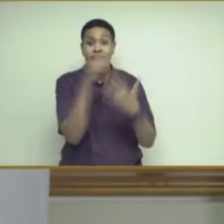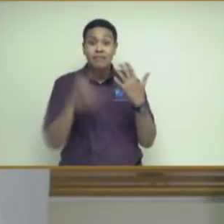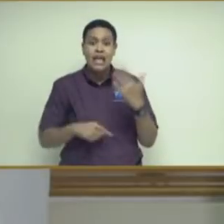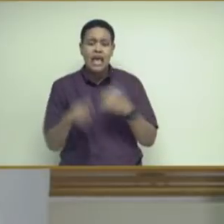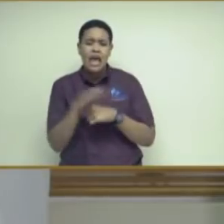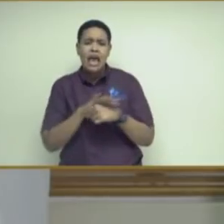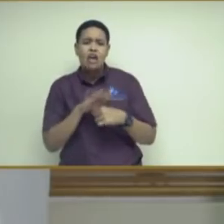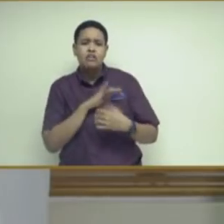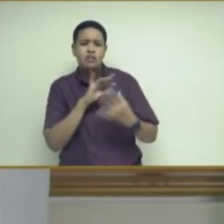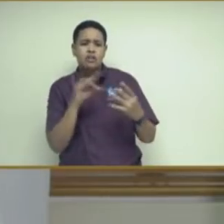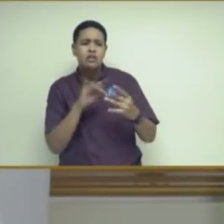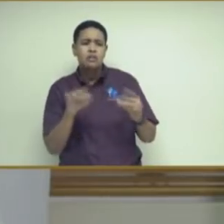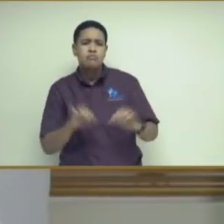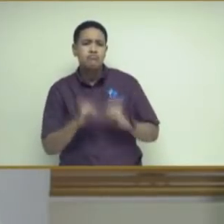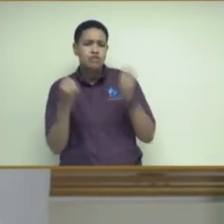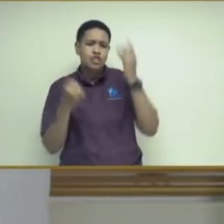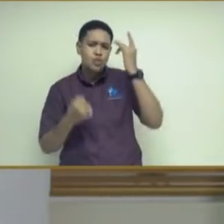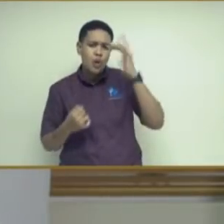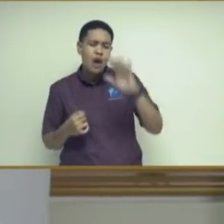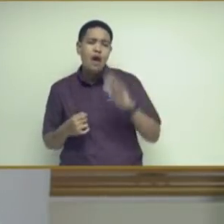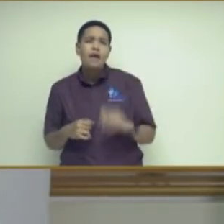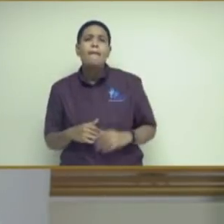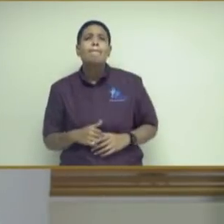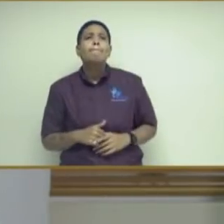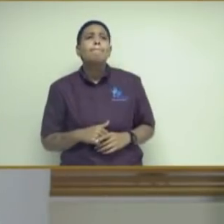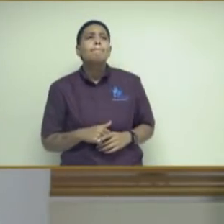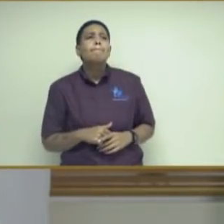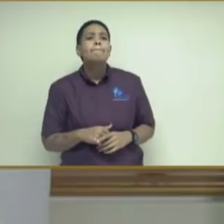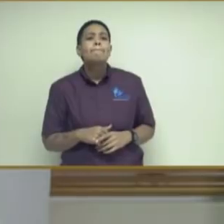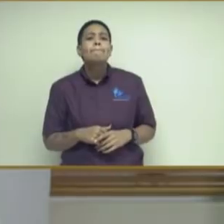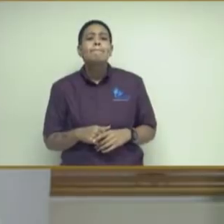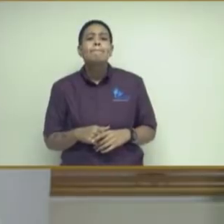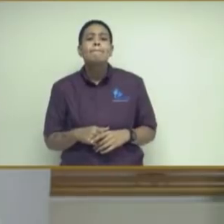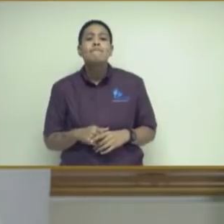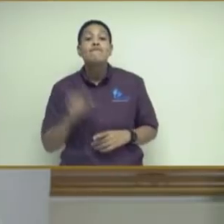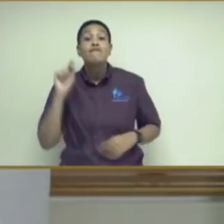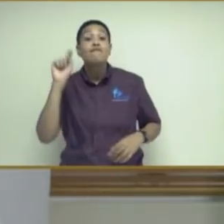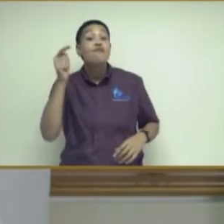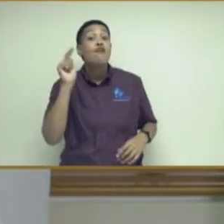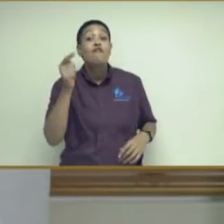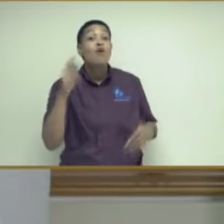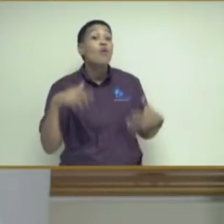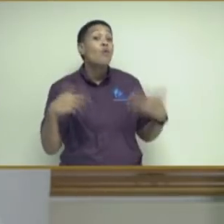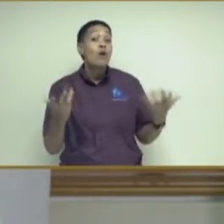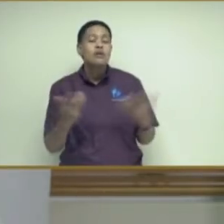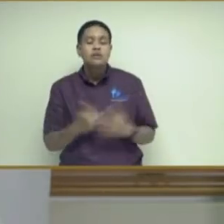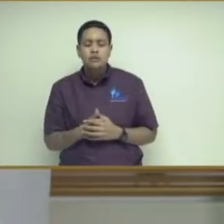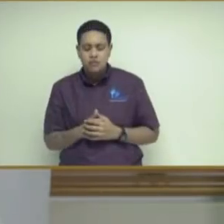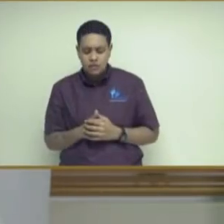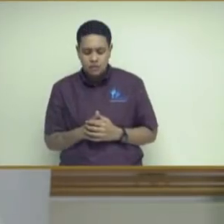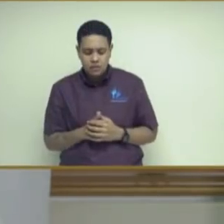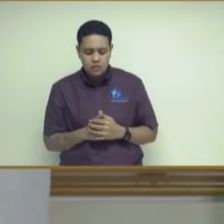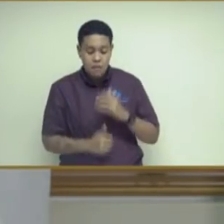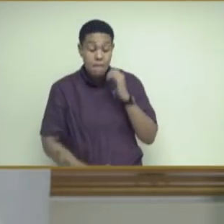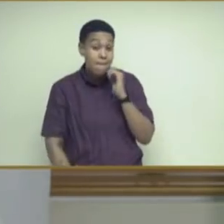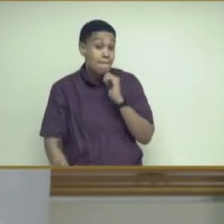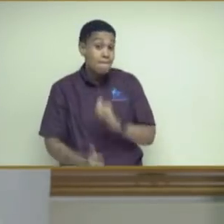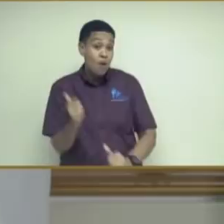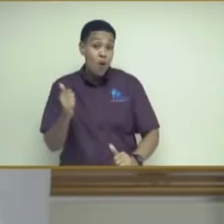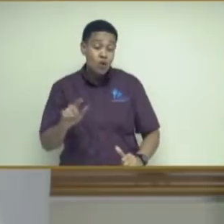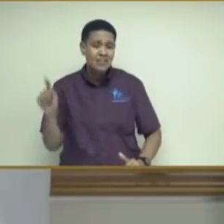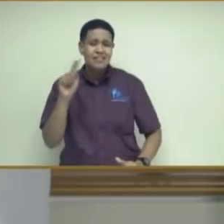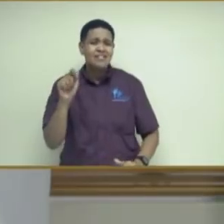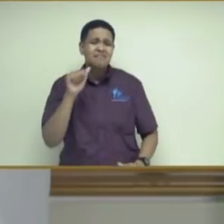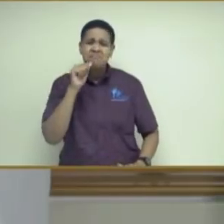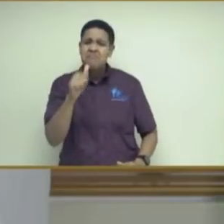areas of breach because, firstly, in most cases, they are